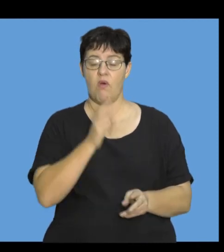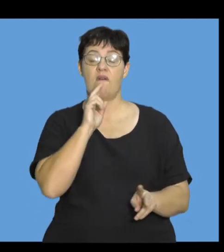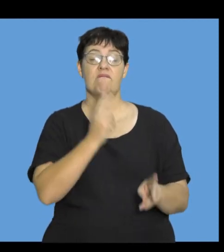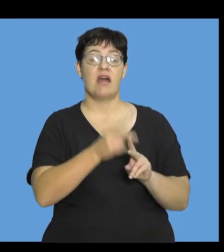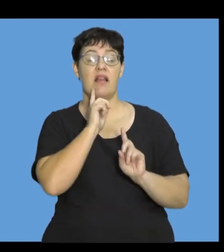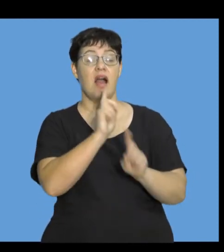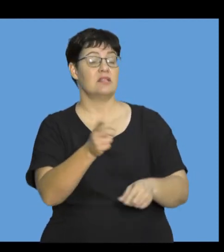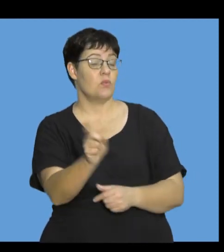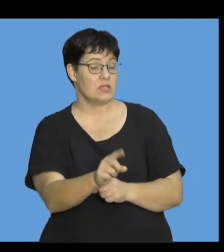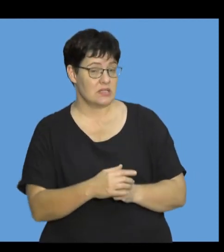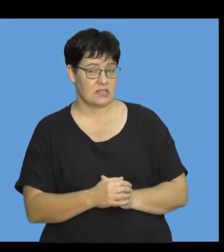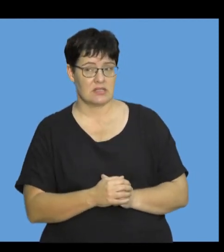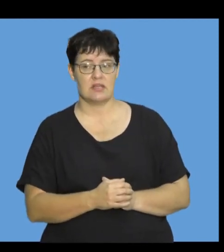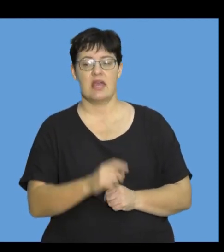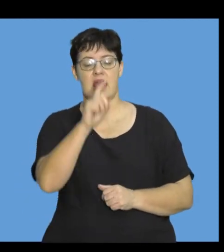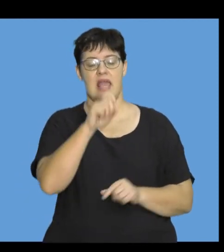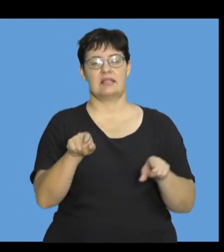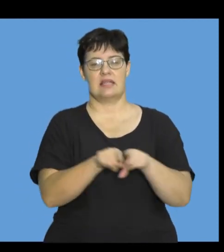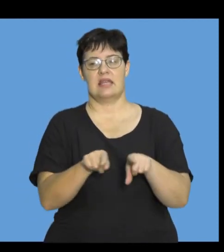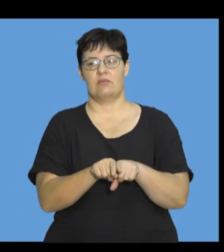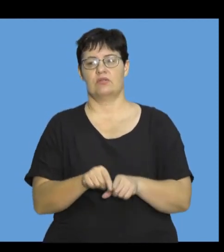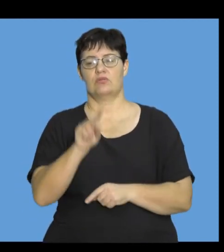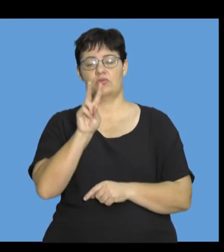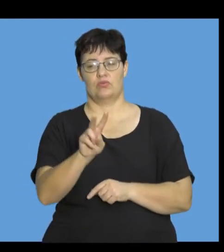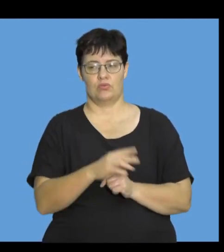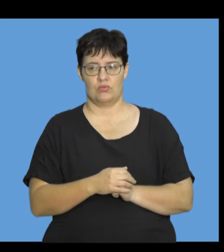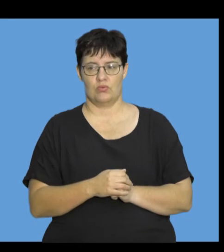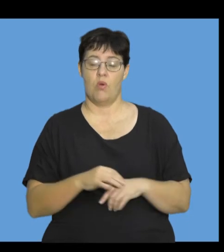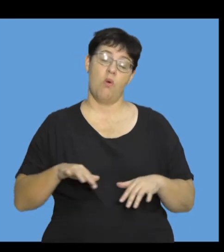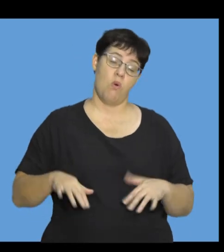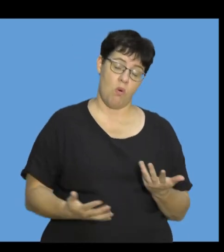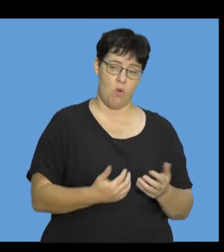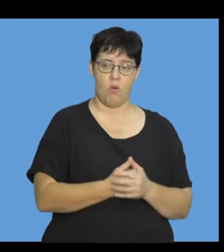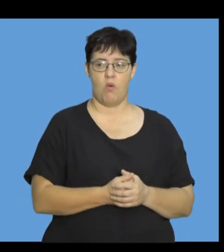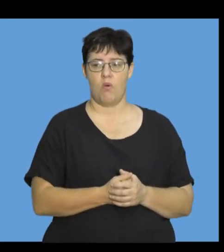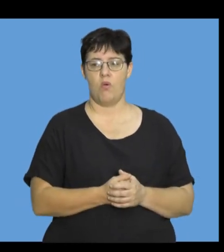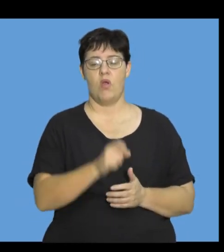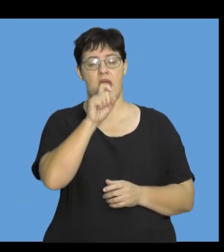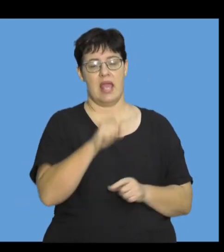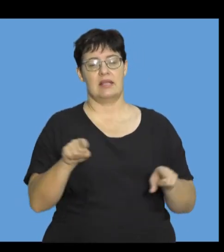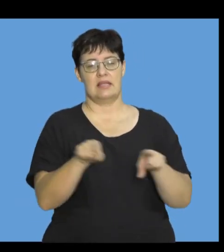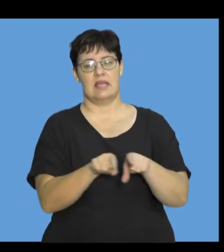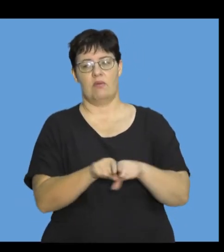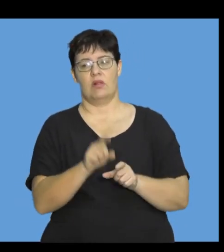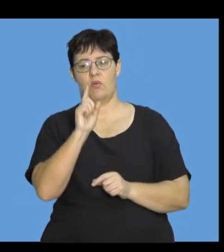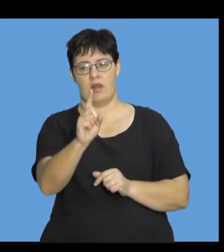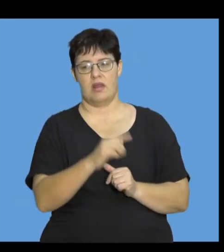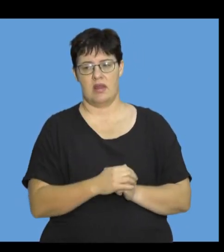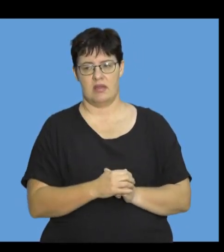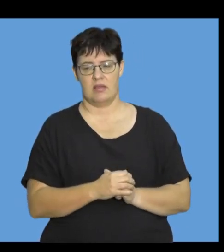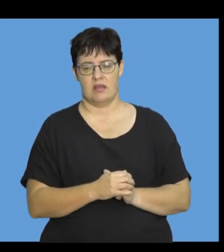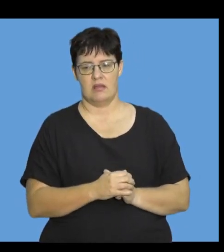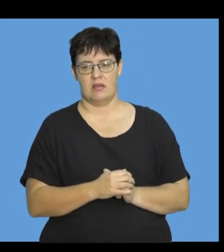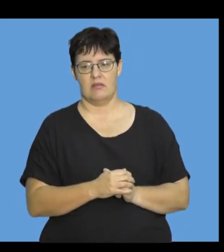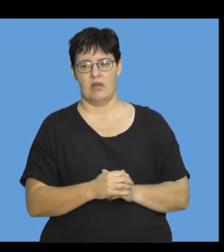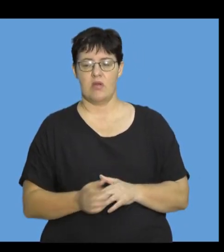right? Then my final answer here will be x is equal to 2 or x is